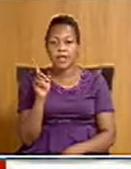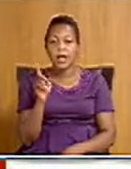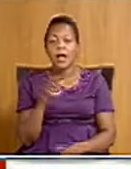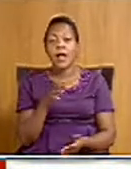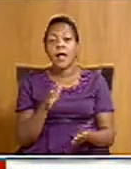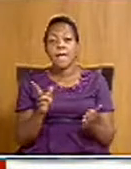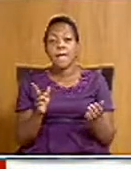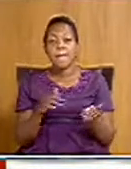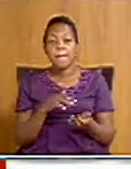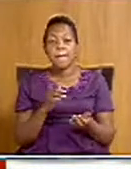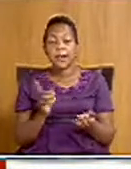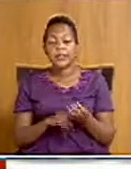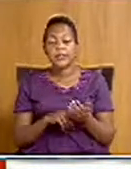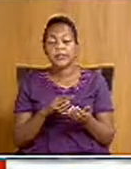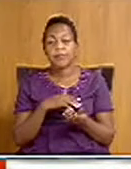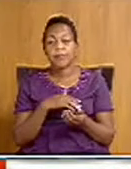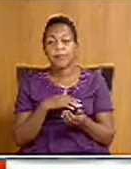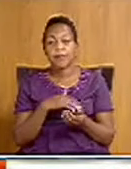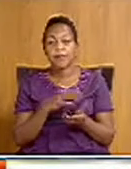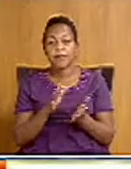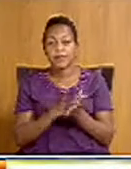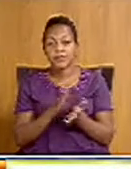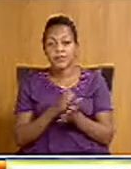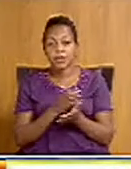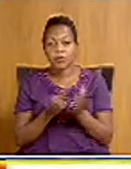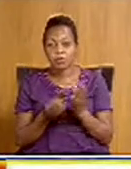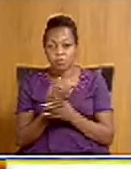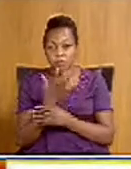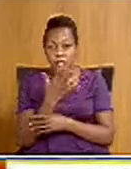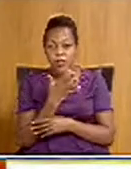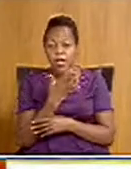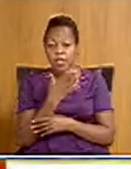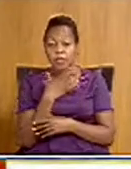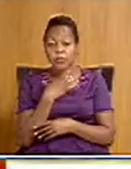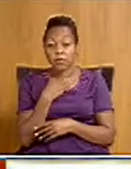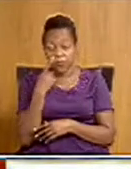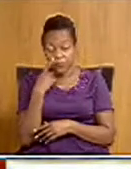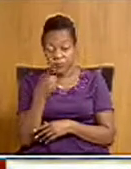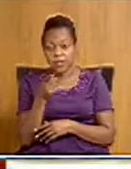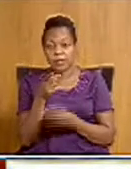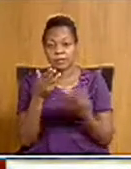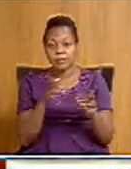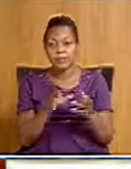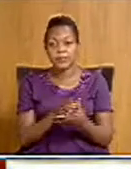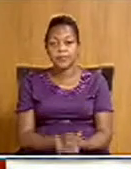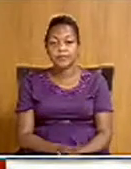much faster rates of growth, and I will see to that.